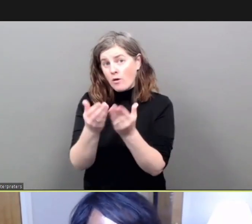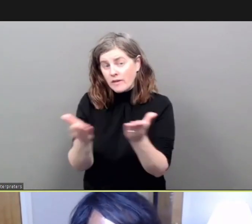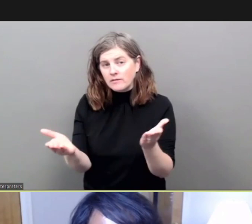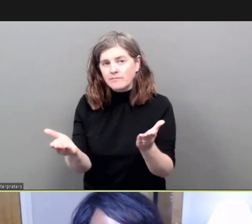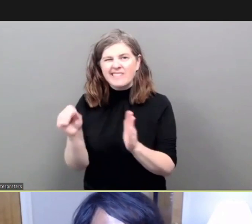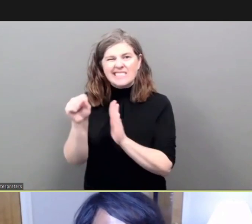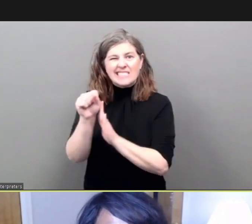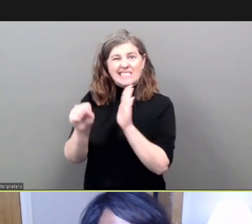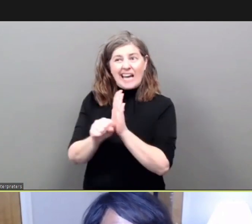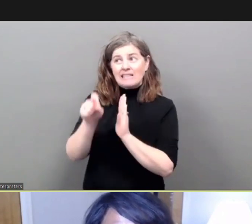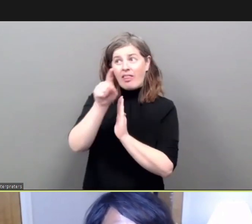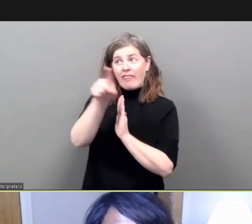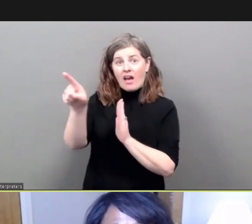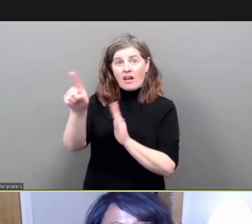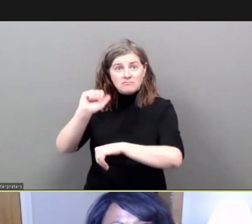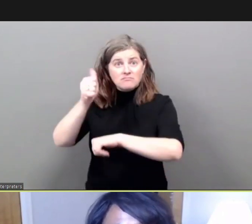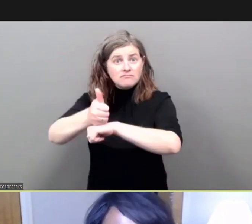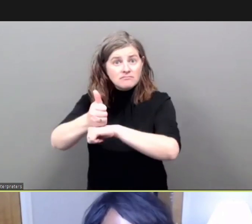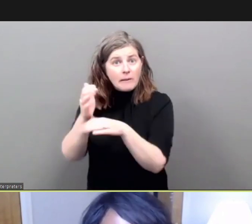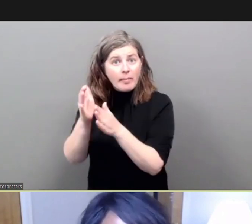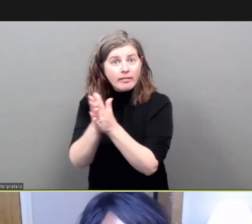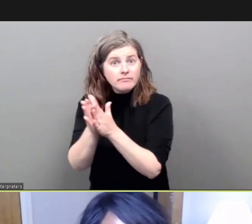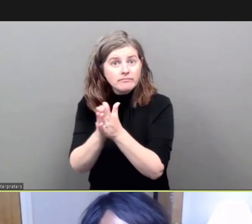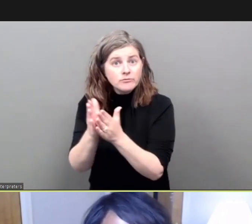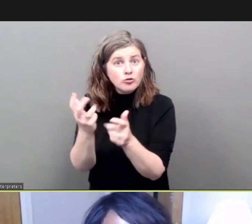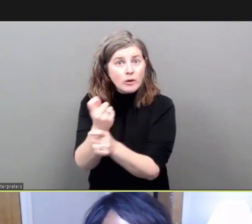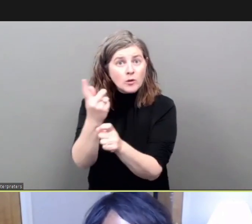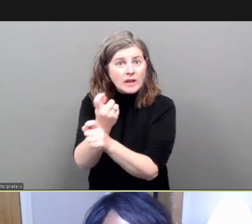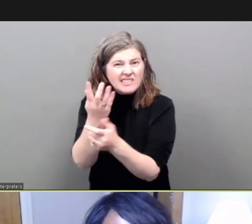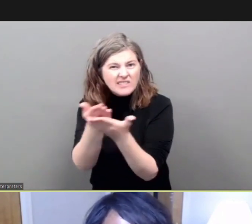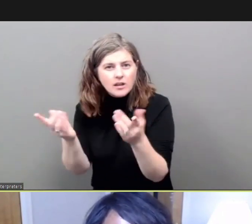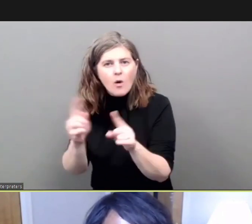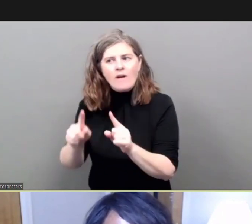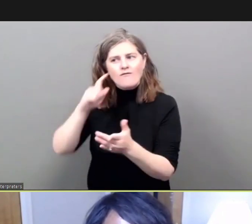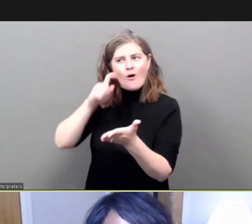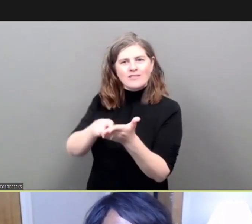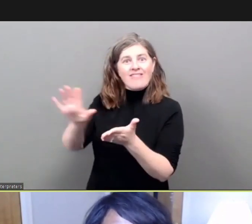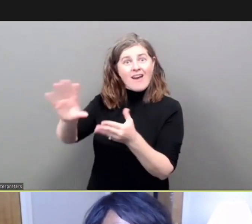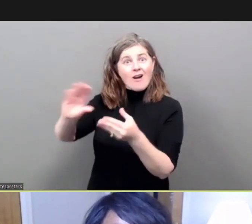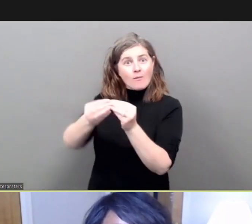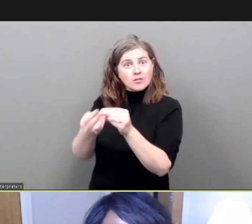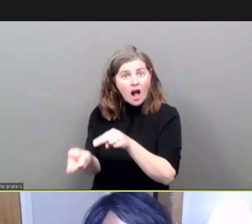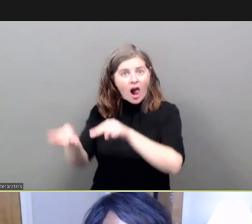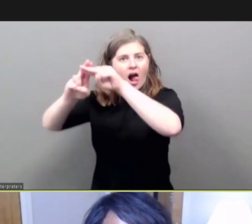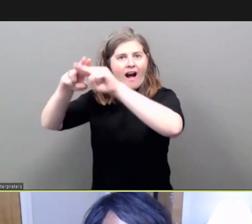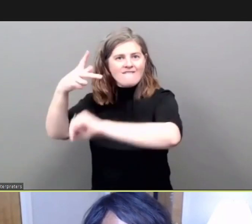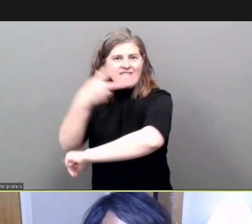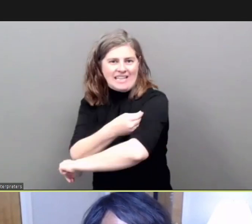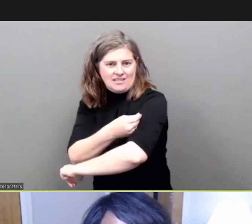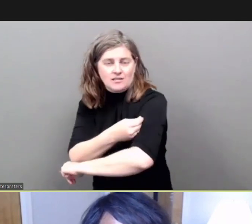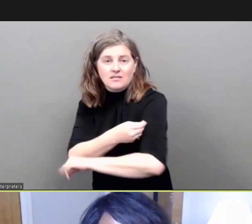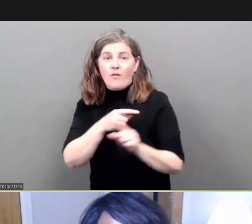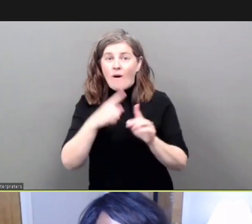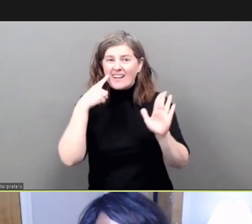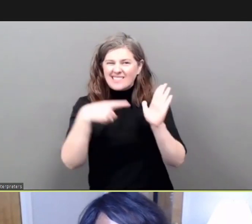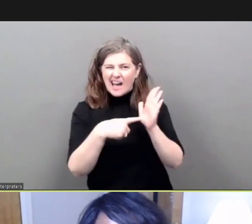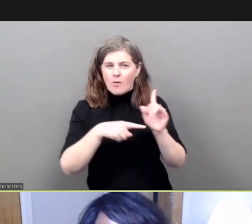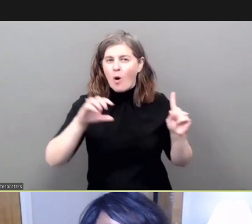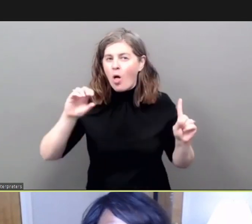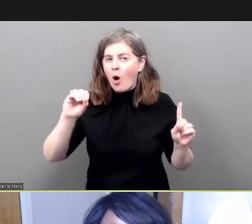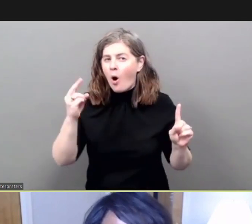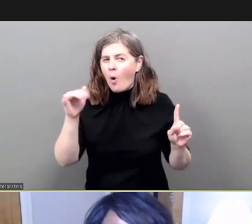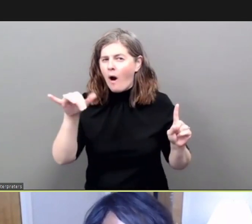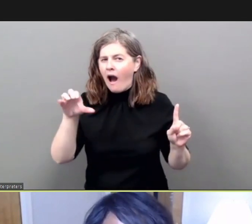that have implemented incentives, we have seen an increase in vaccination rates. In Ohio, as an example, they saw an increase